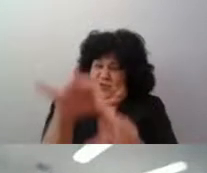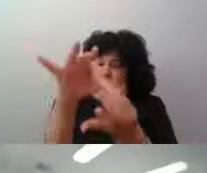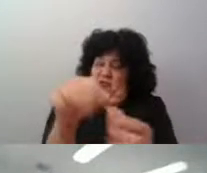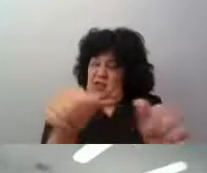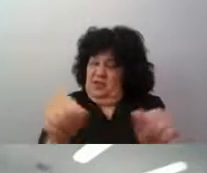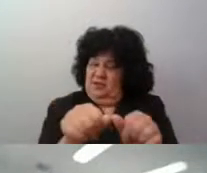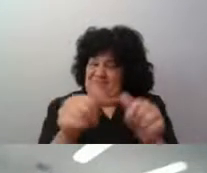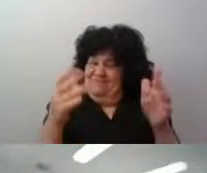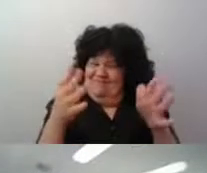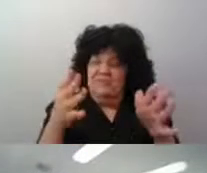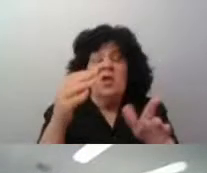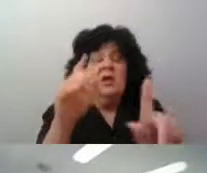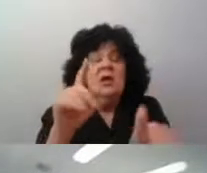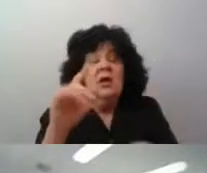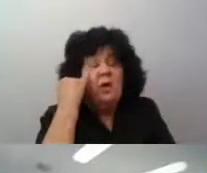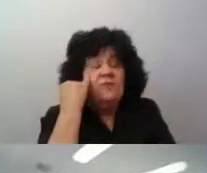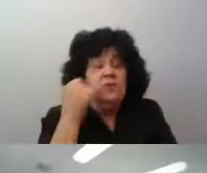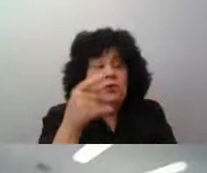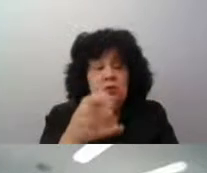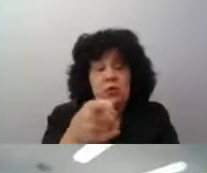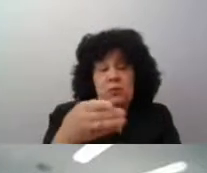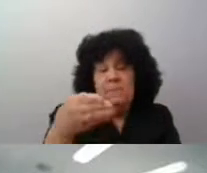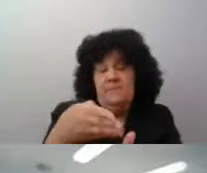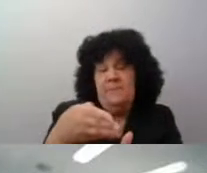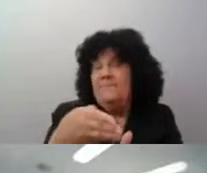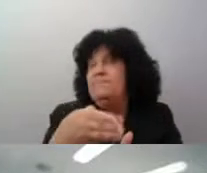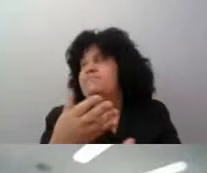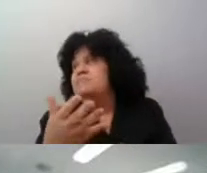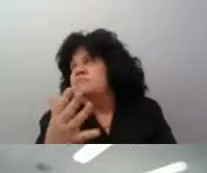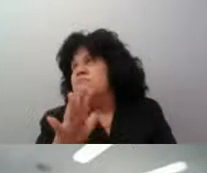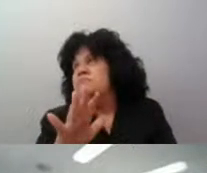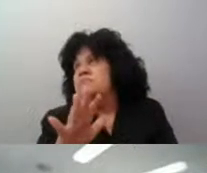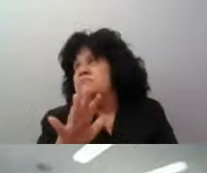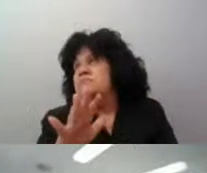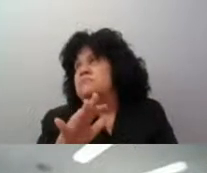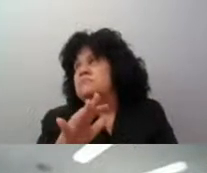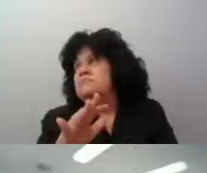buying, if you're saying I want bio-based.